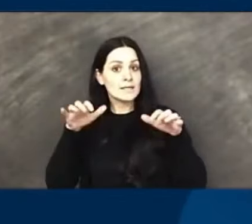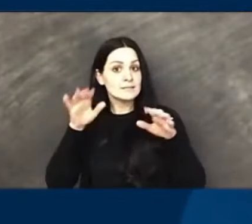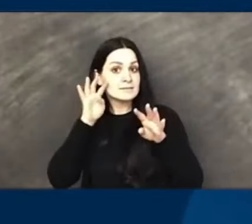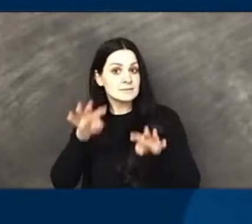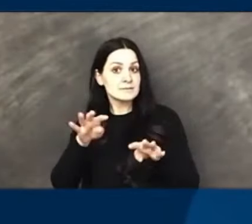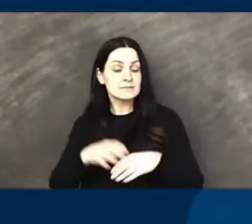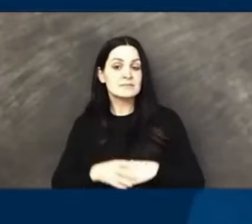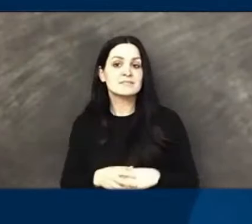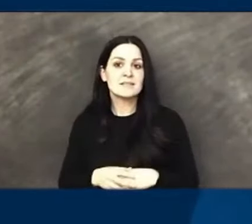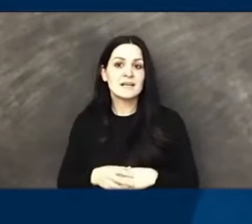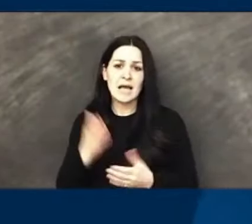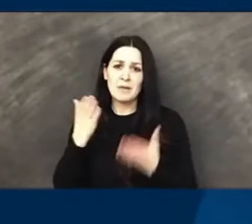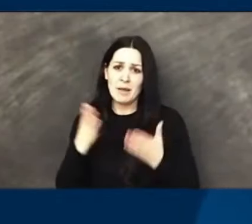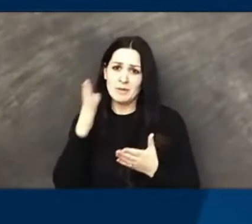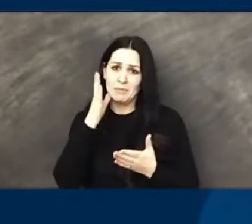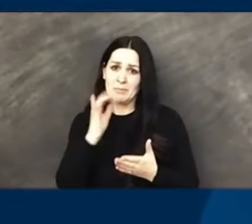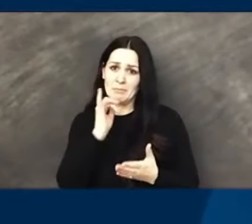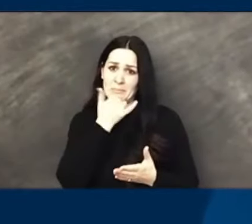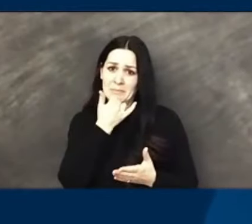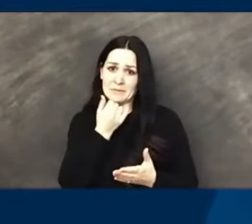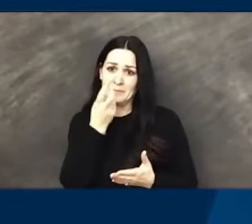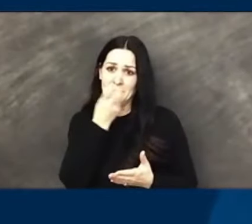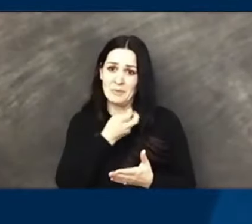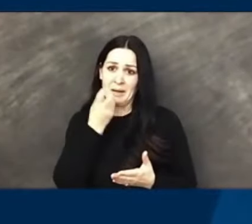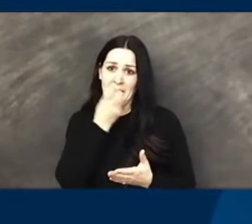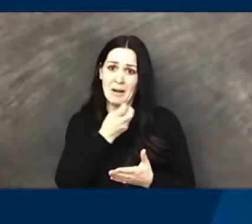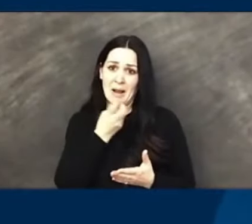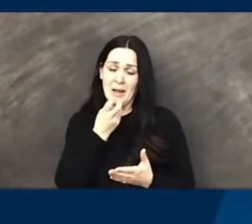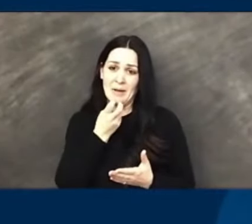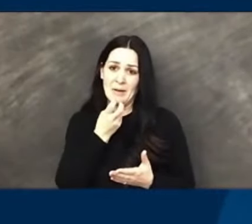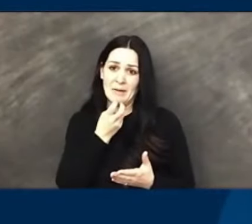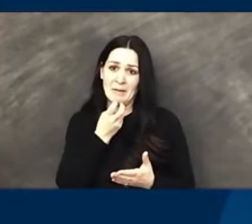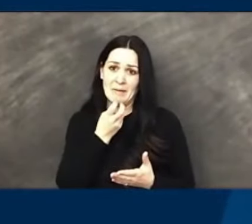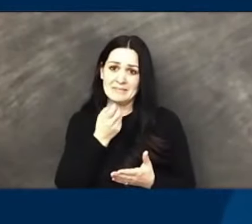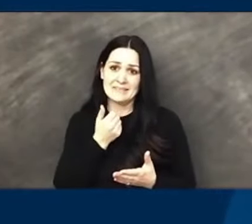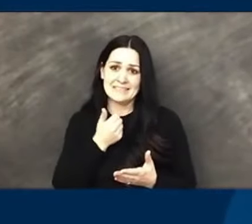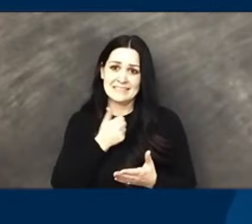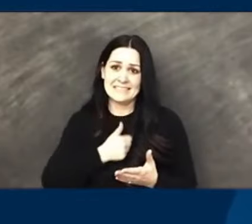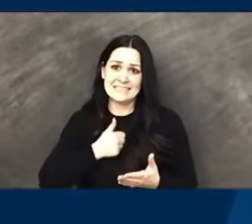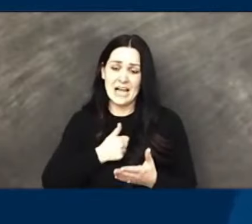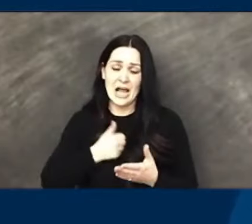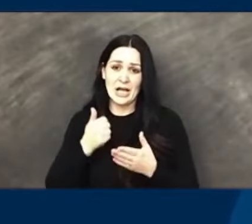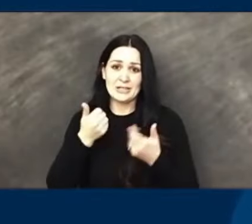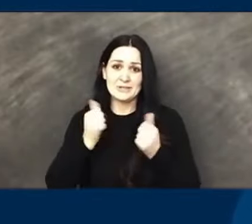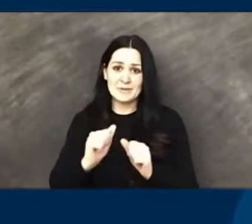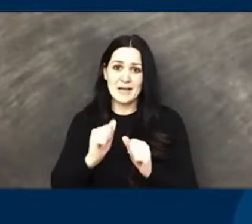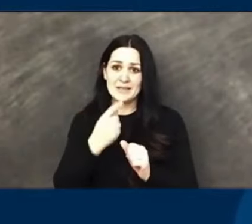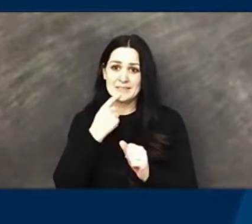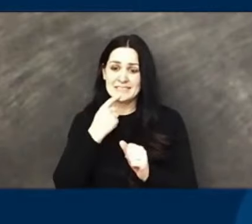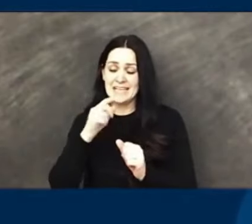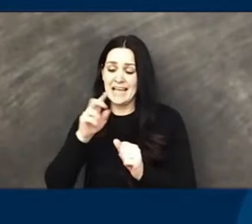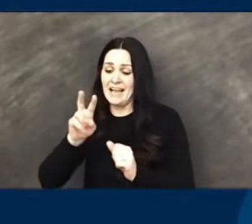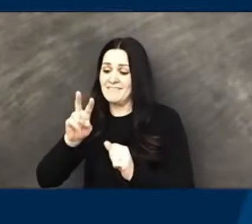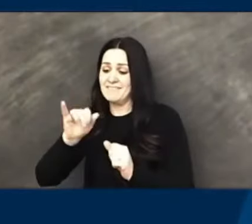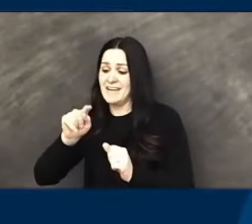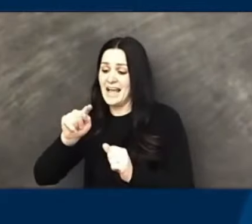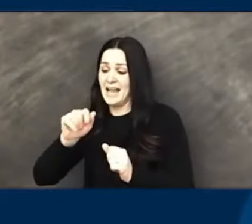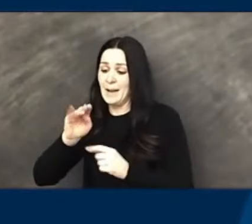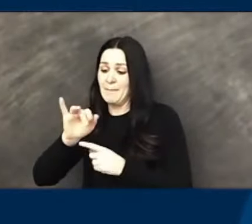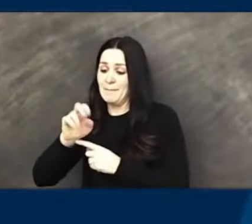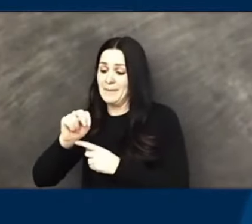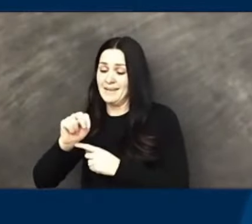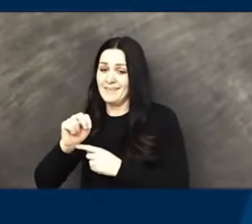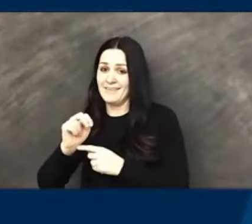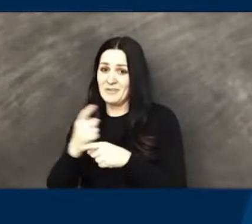I'm probably going to mispronounce something. I'll try and pronounce vitamin correctly for our American audience and not say vitamin. But the question reads,